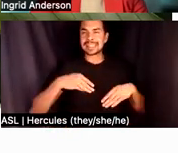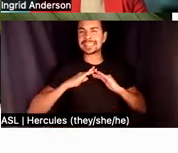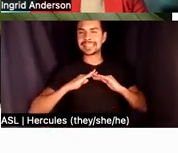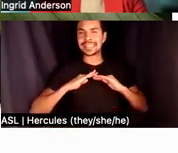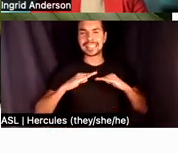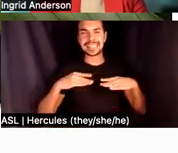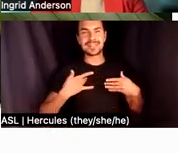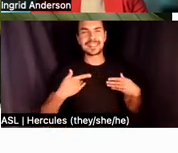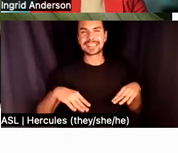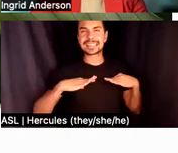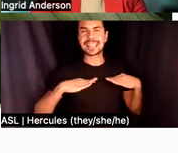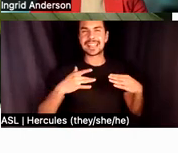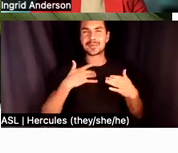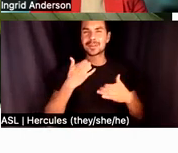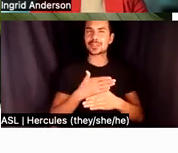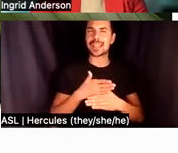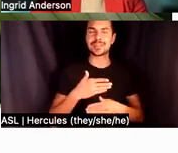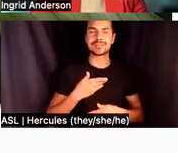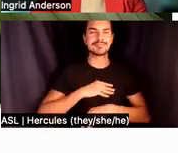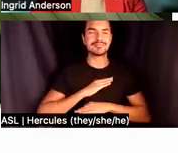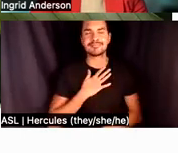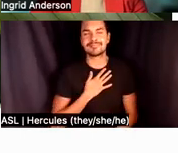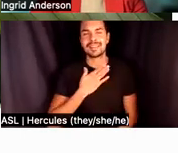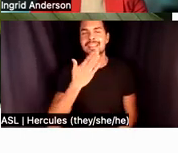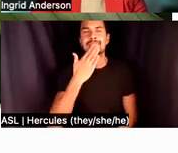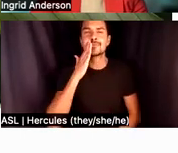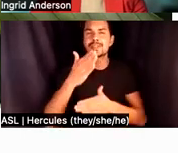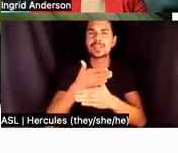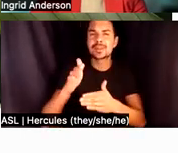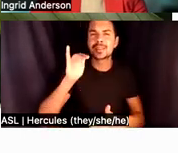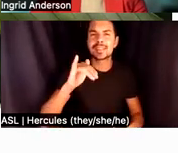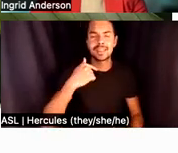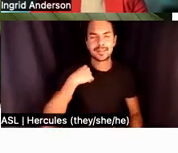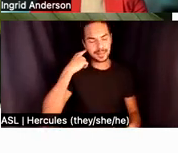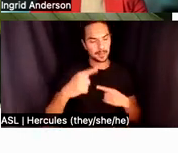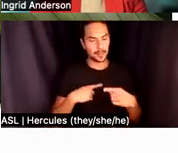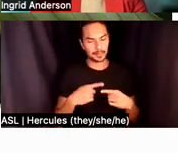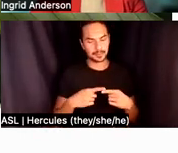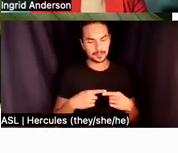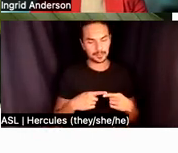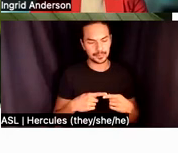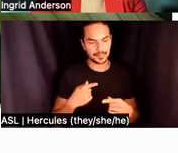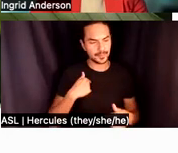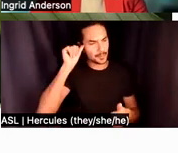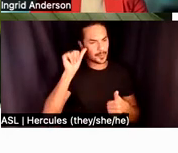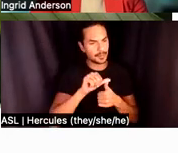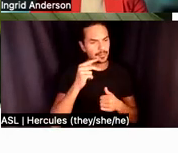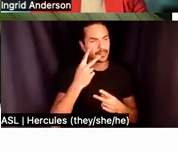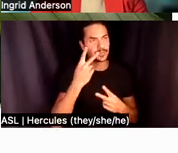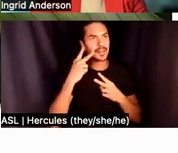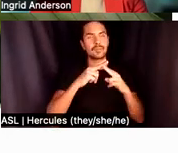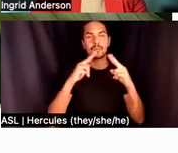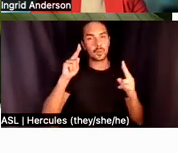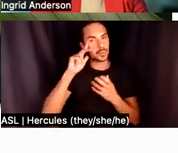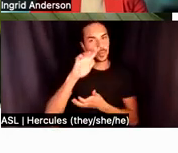No, I thank you so much for sharing all that. And yeah, and just thinking about like, I remember being very confused. So my